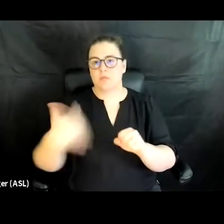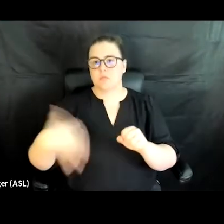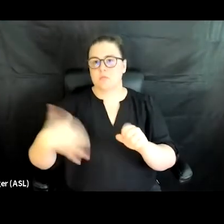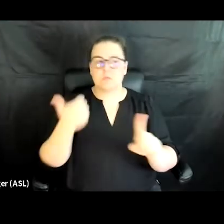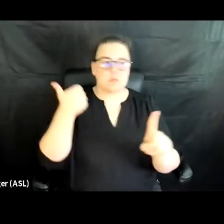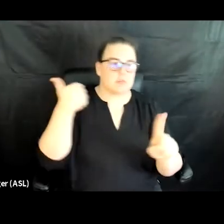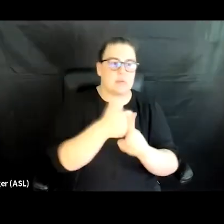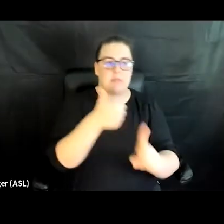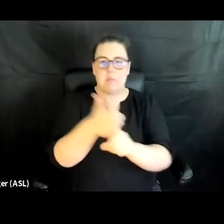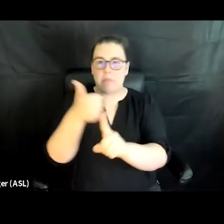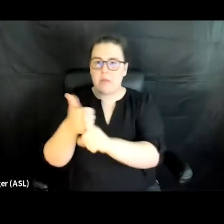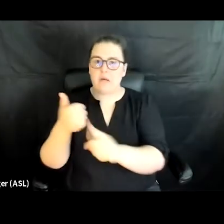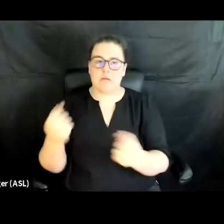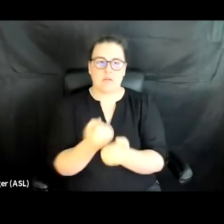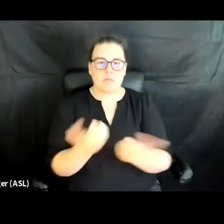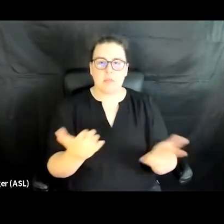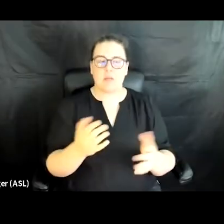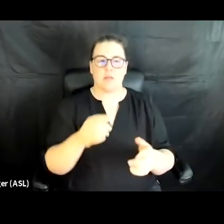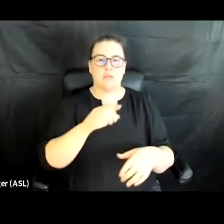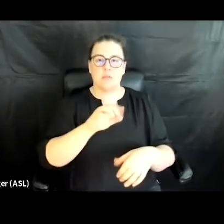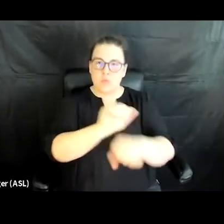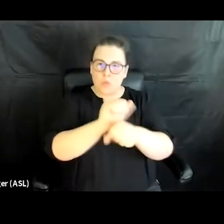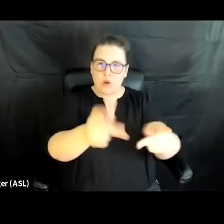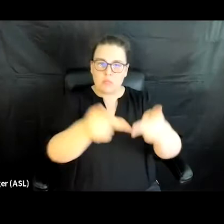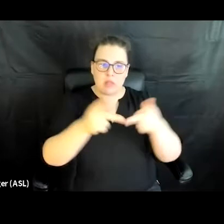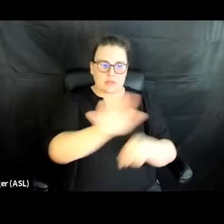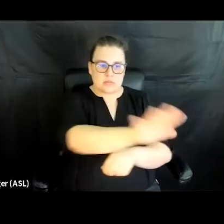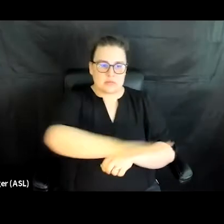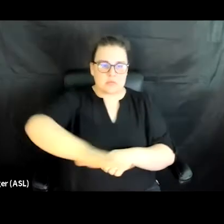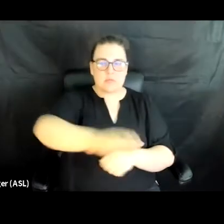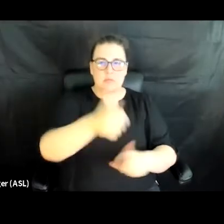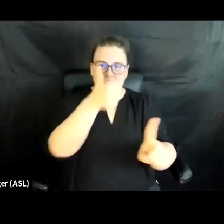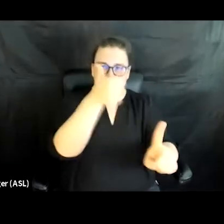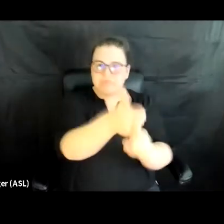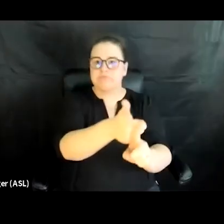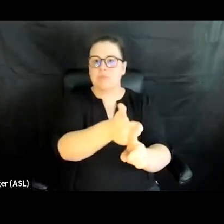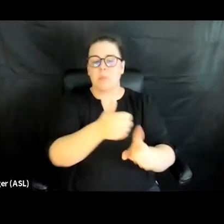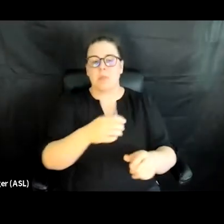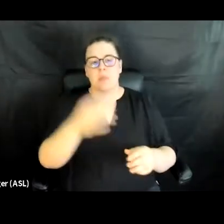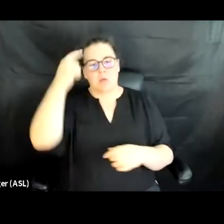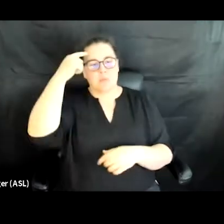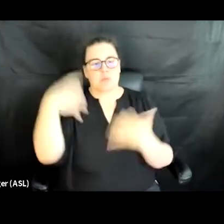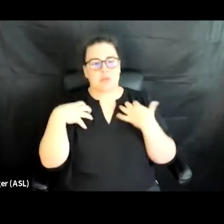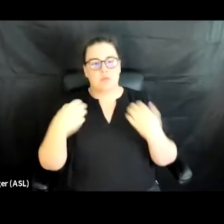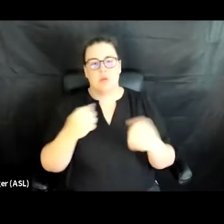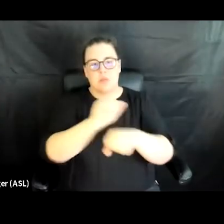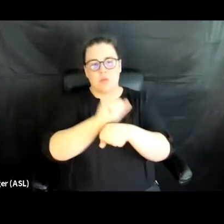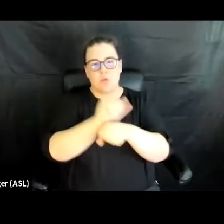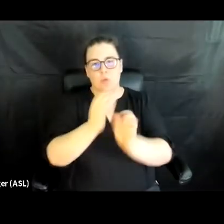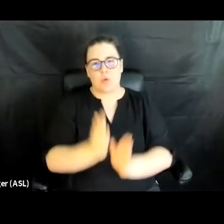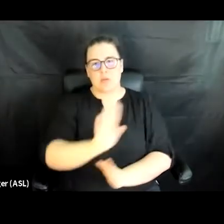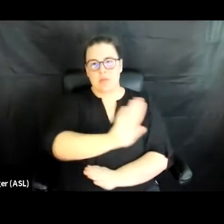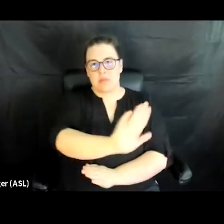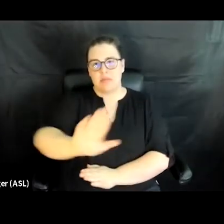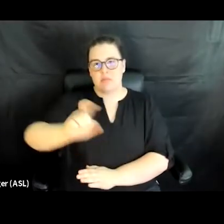on what has happened to the workplace, and the issues of mental health and the workers' needs in the